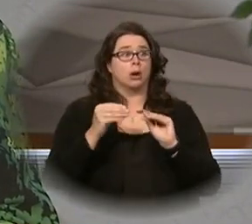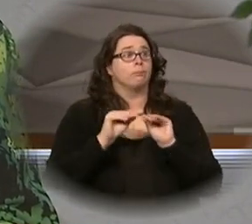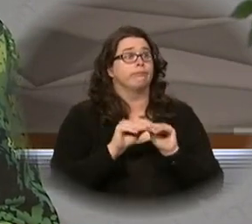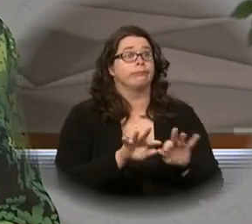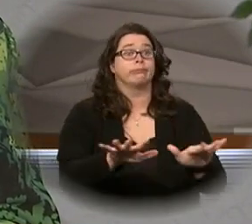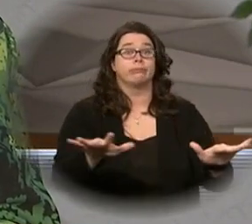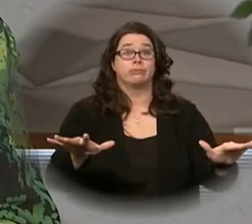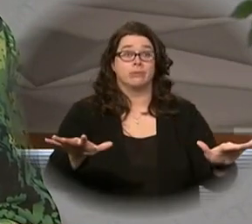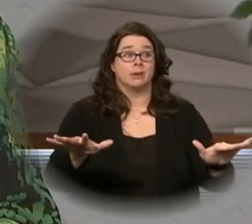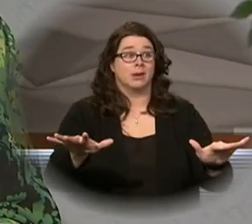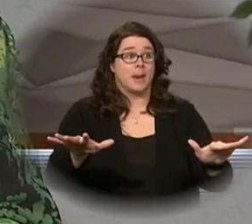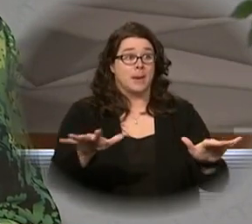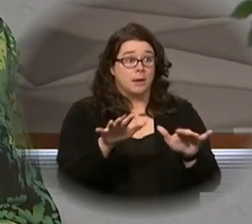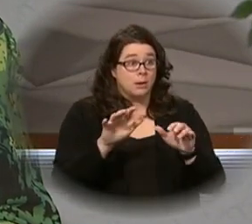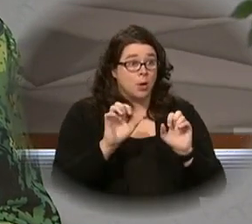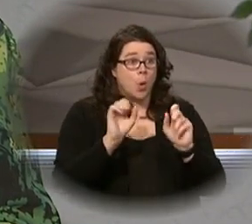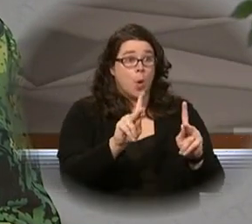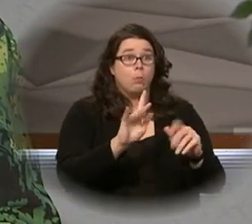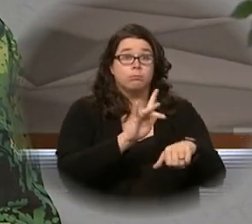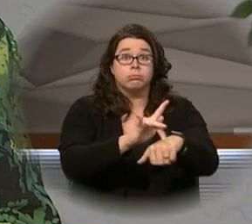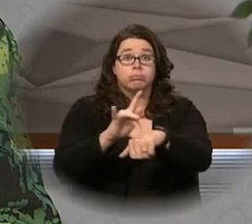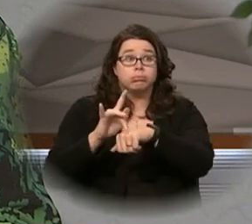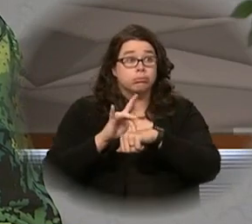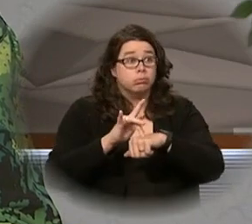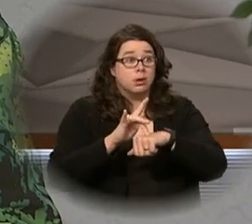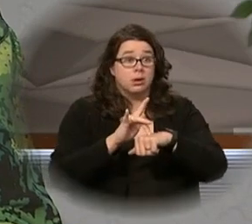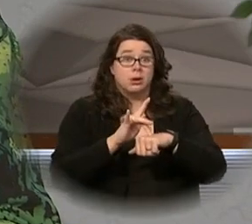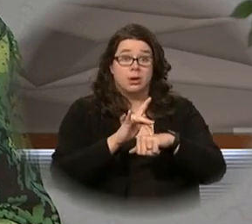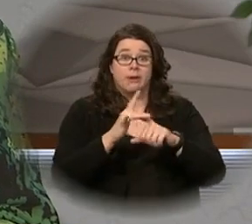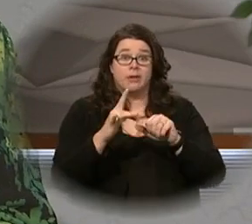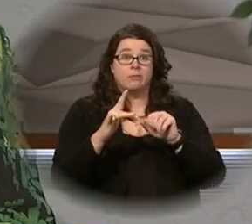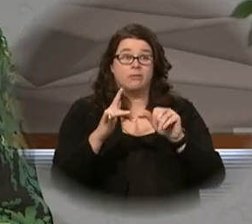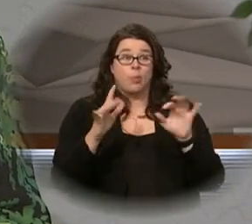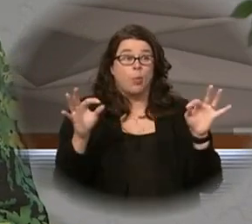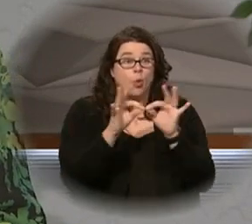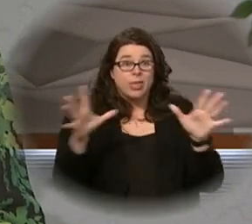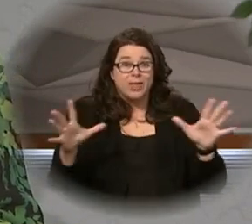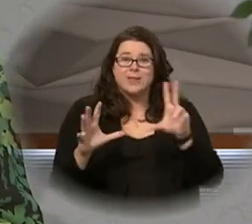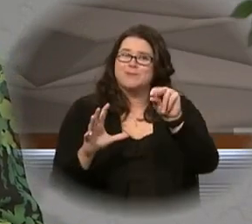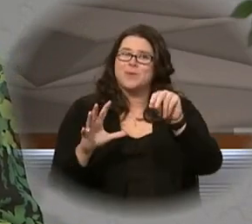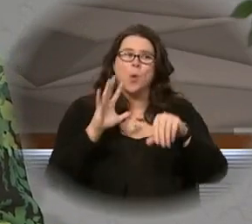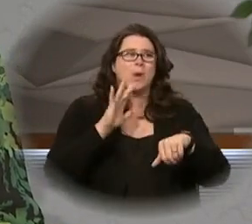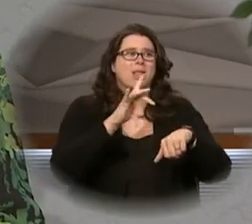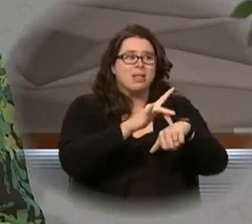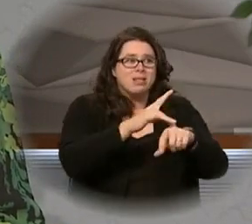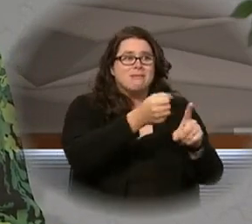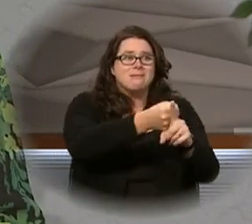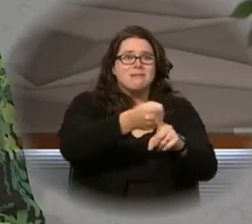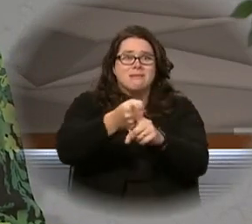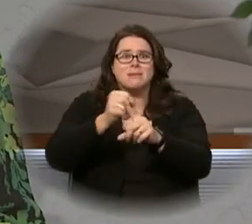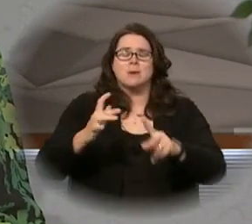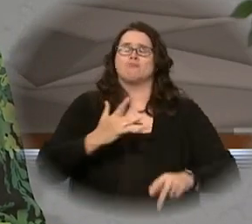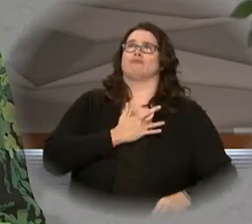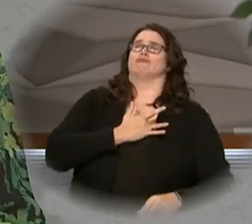to me void but shall do my will achieving the end for which I sent it